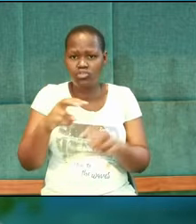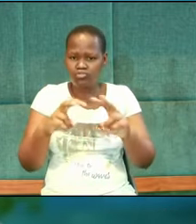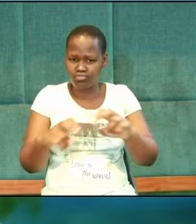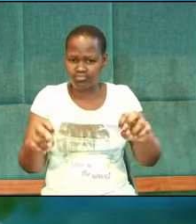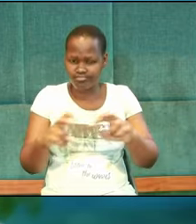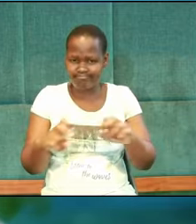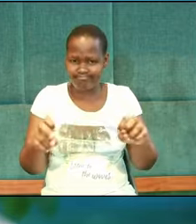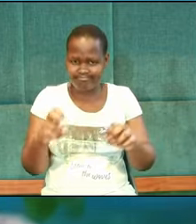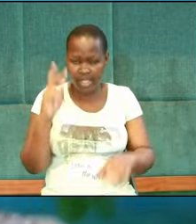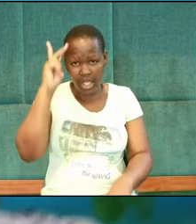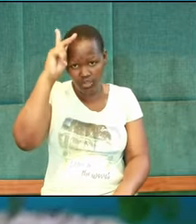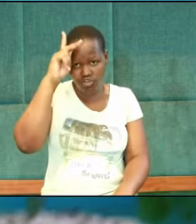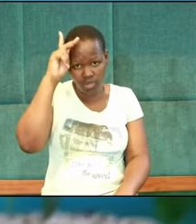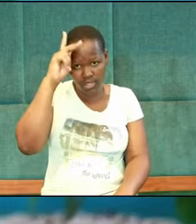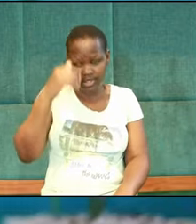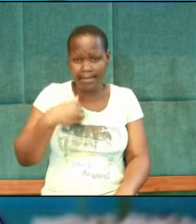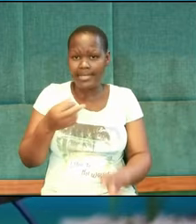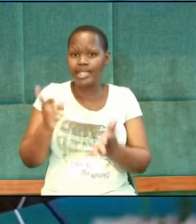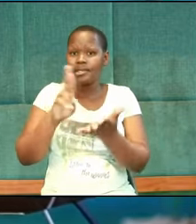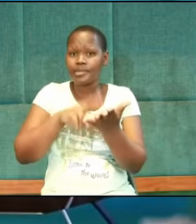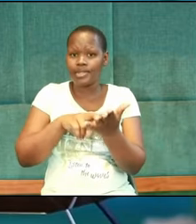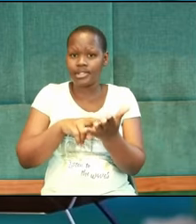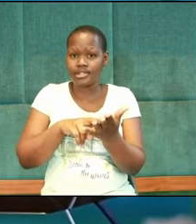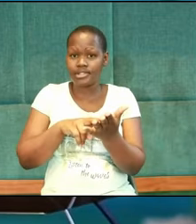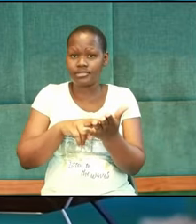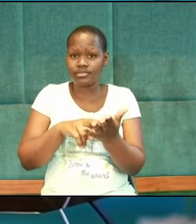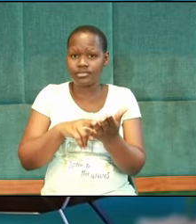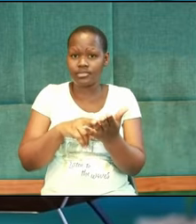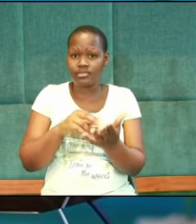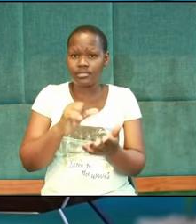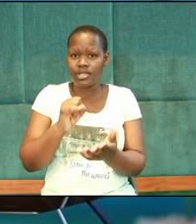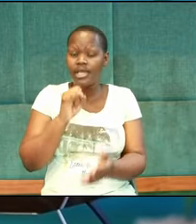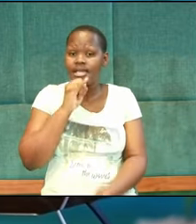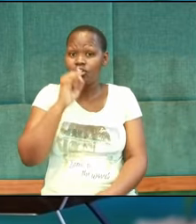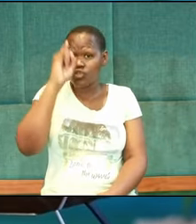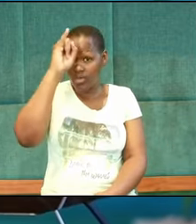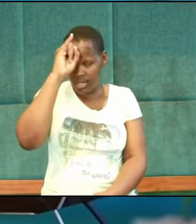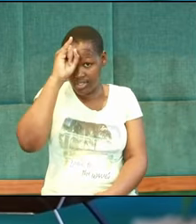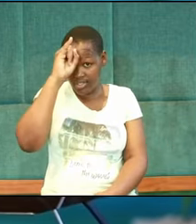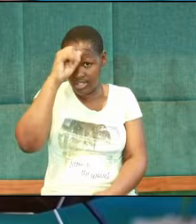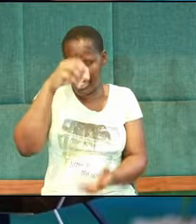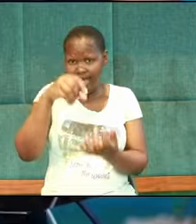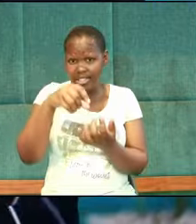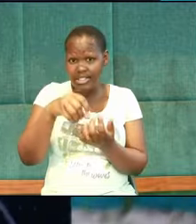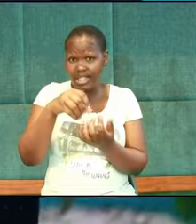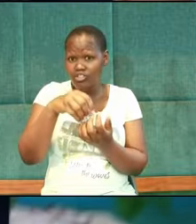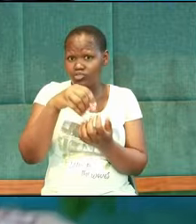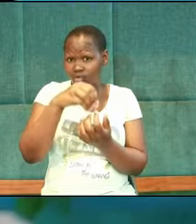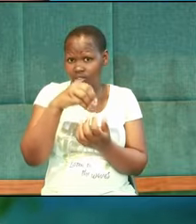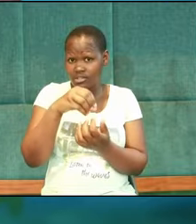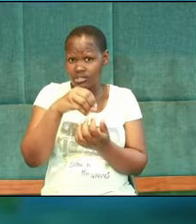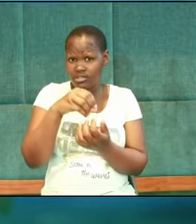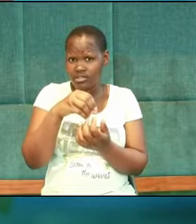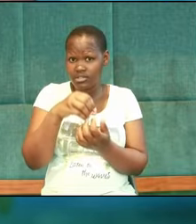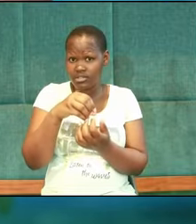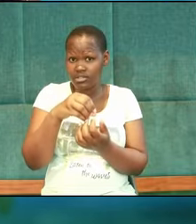of knowledge. I repeat, ignorance is a choice. The